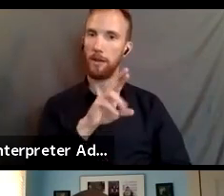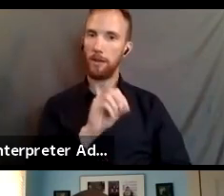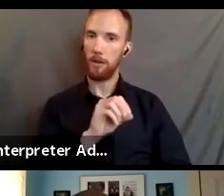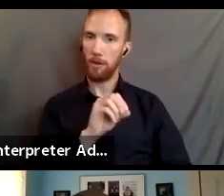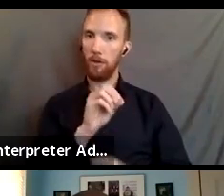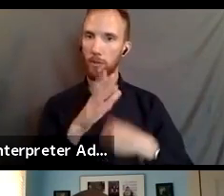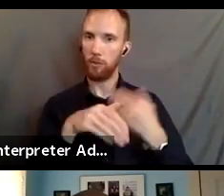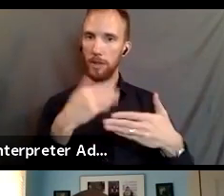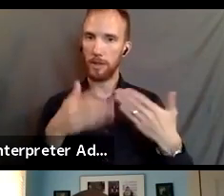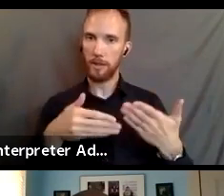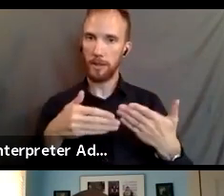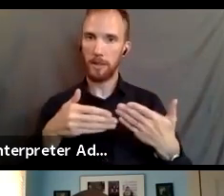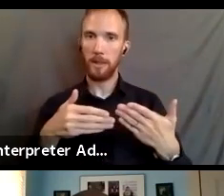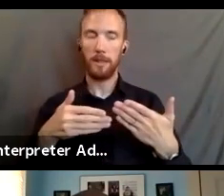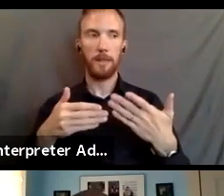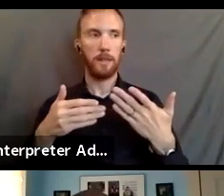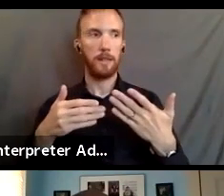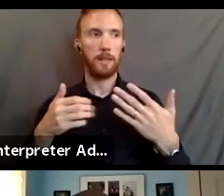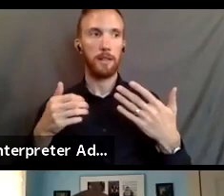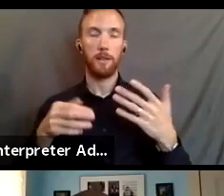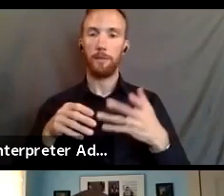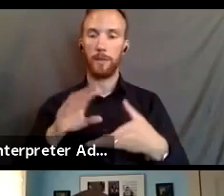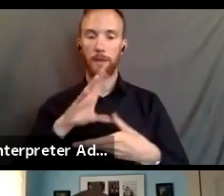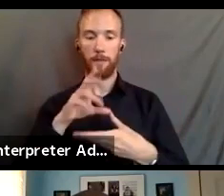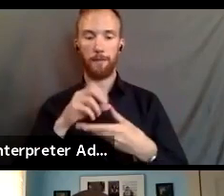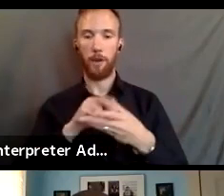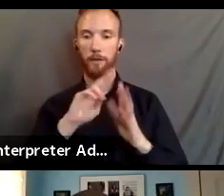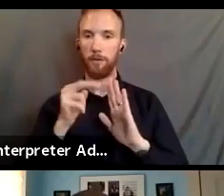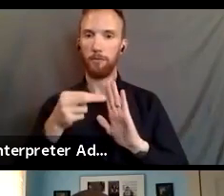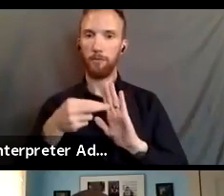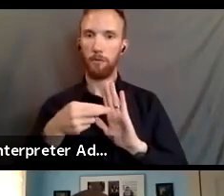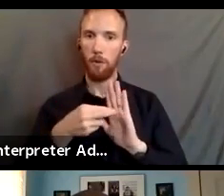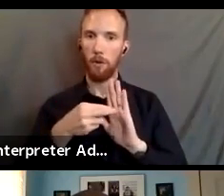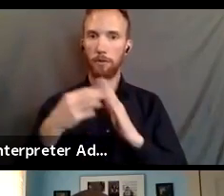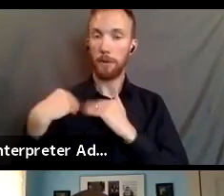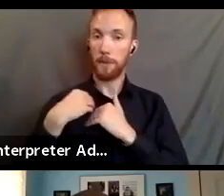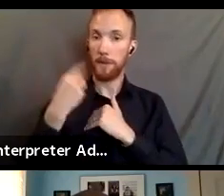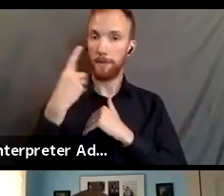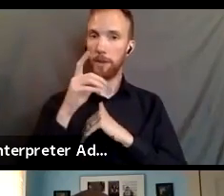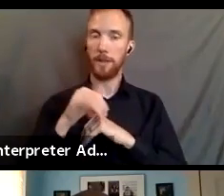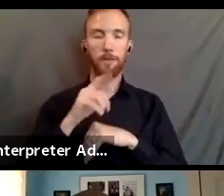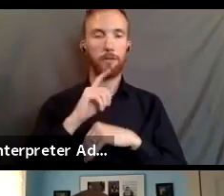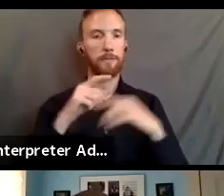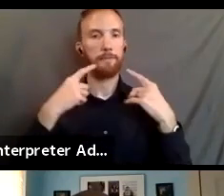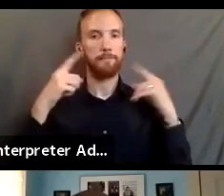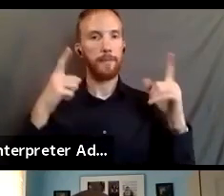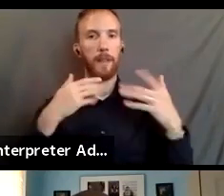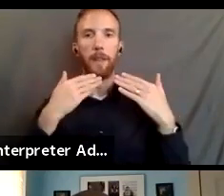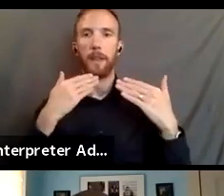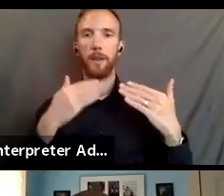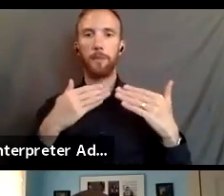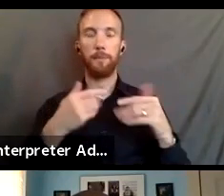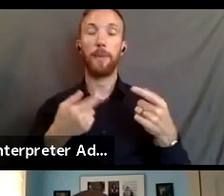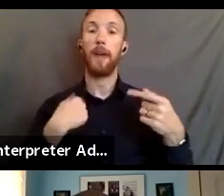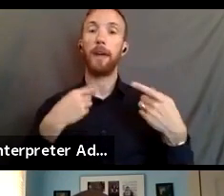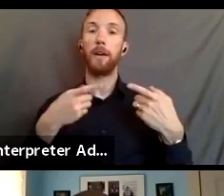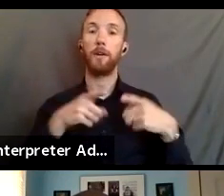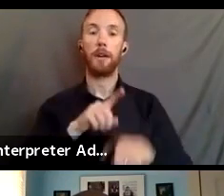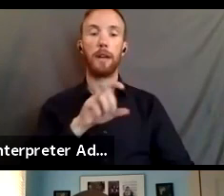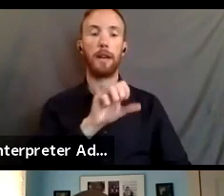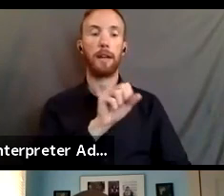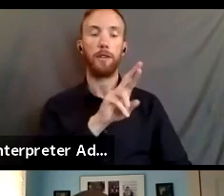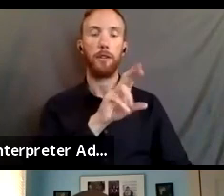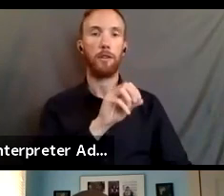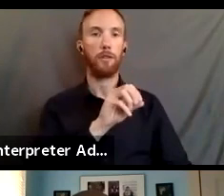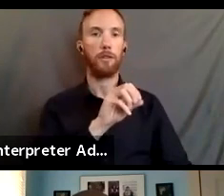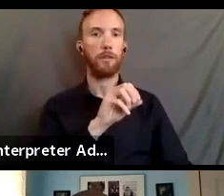responsibilities of the sro is a great achievement and i thank you for that i also agree that the sro should not should not